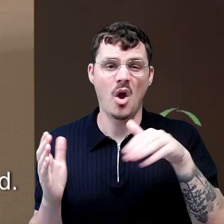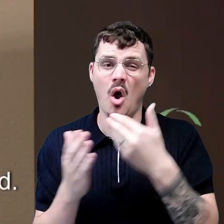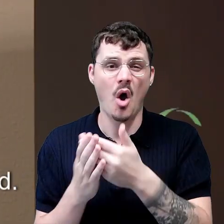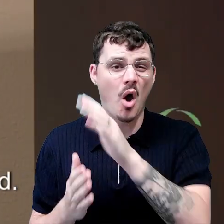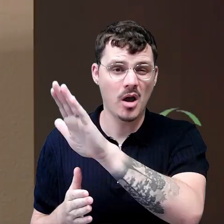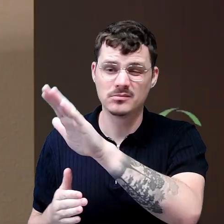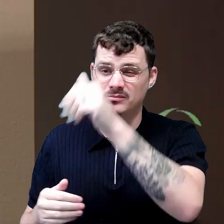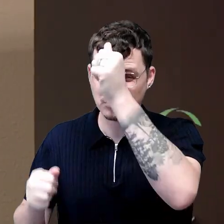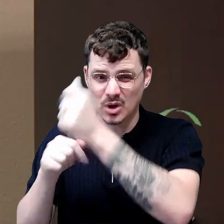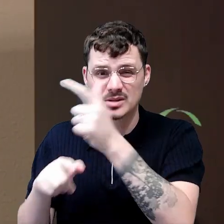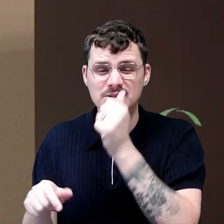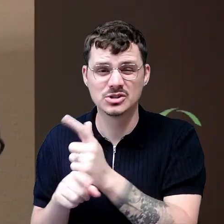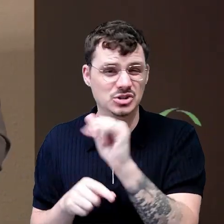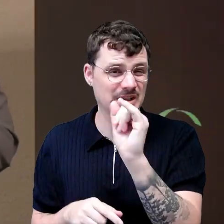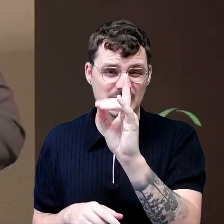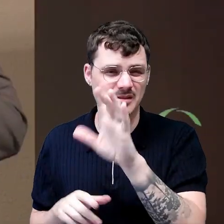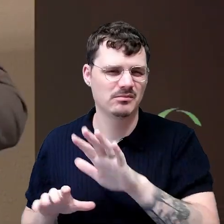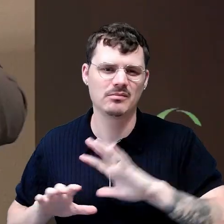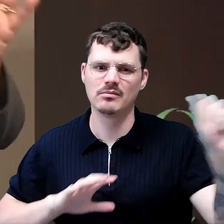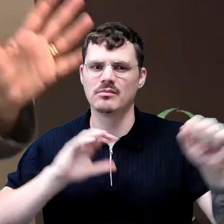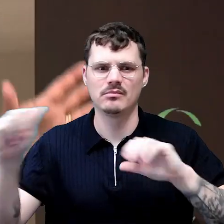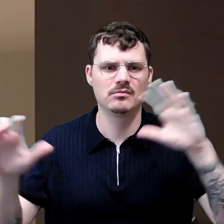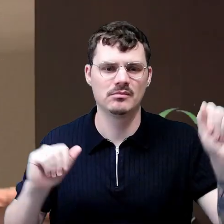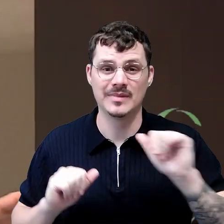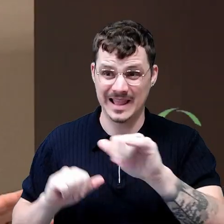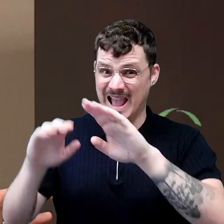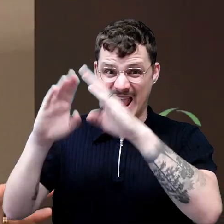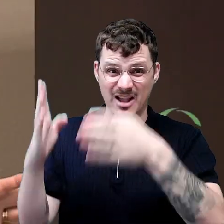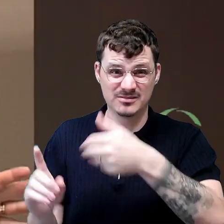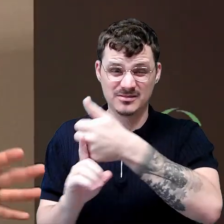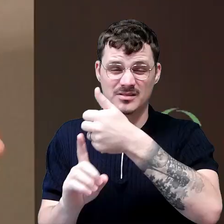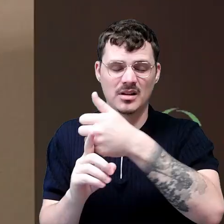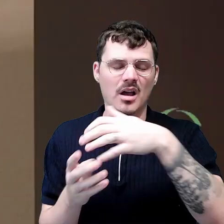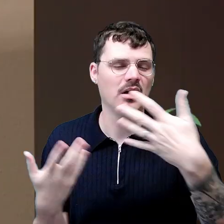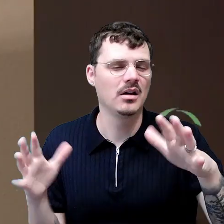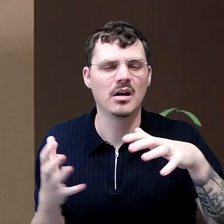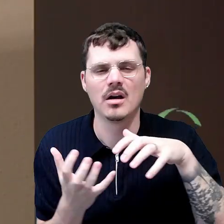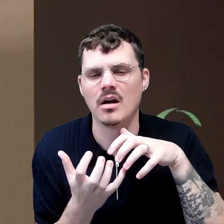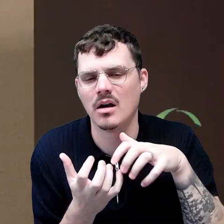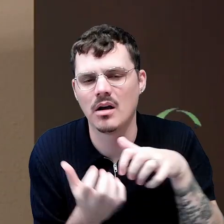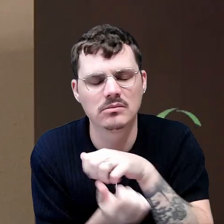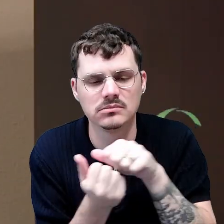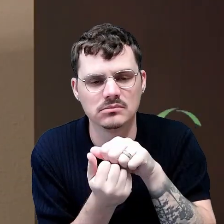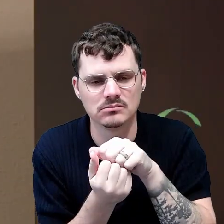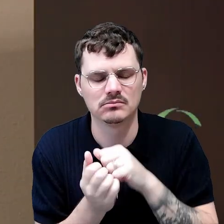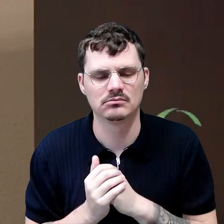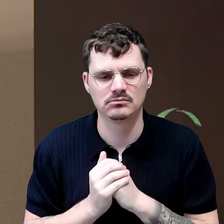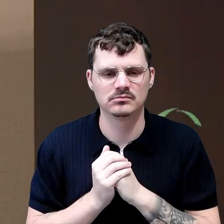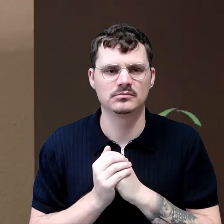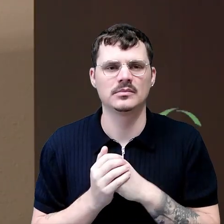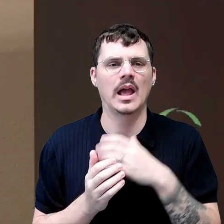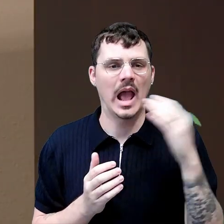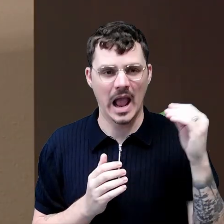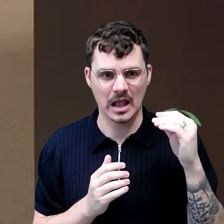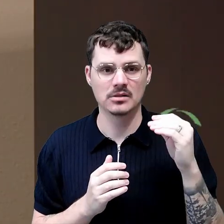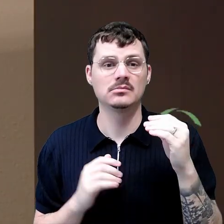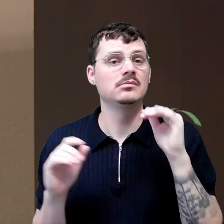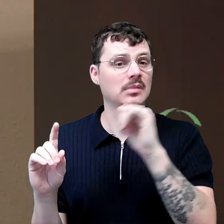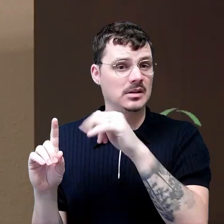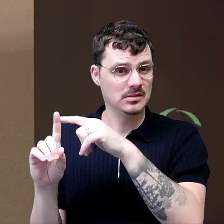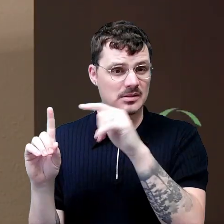siblings had fled. The house was completely destroyed, and he'd been getting